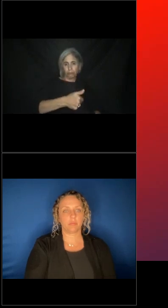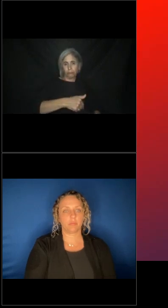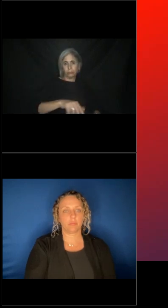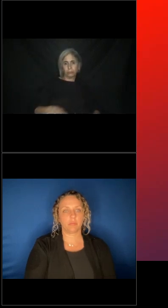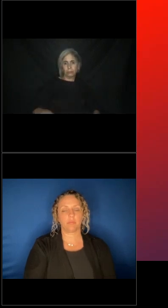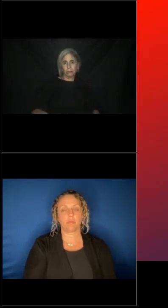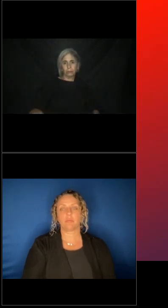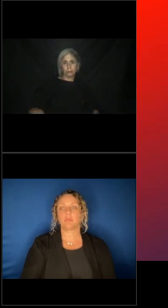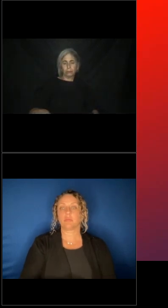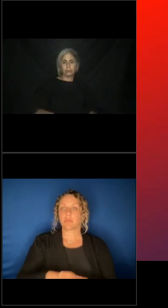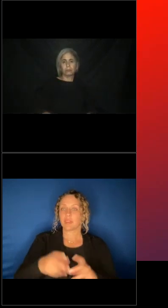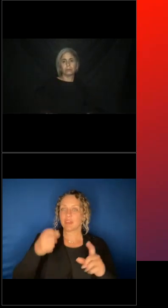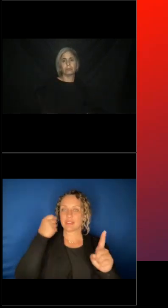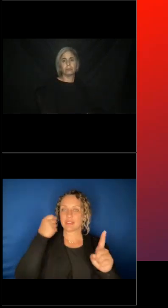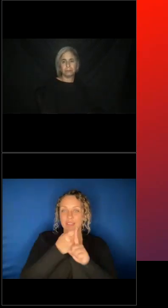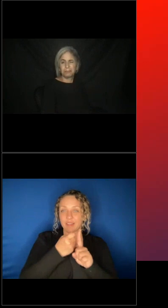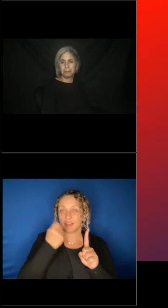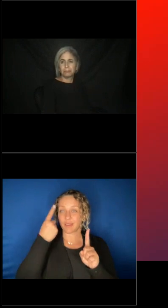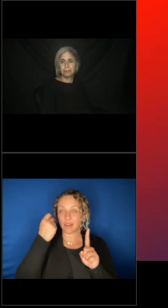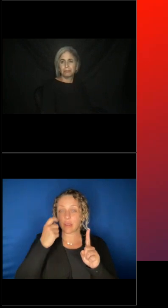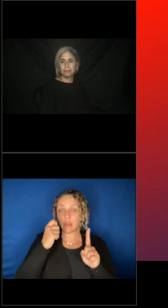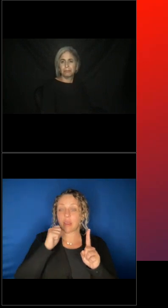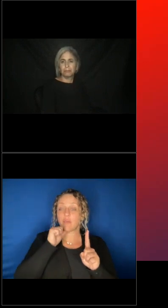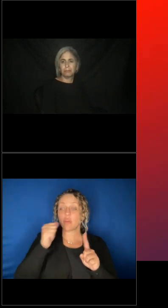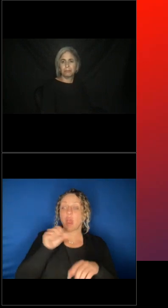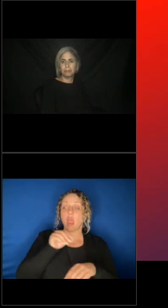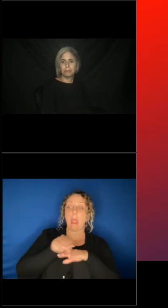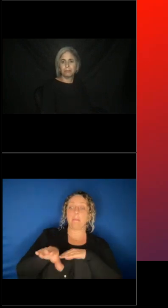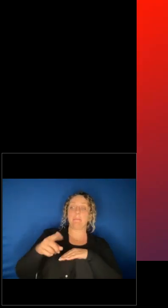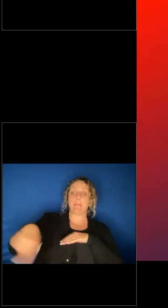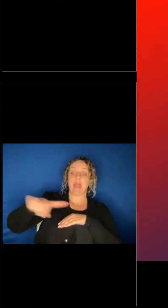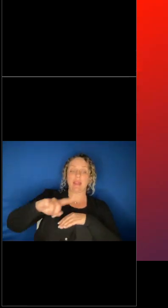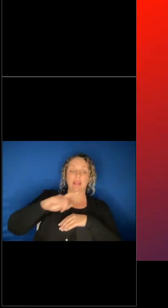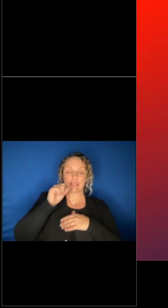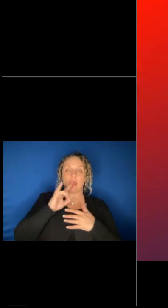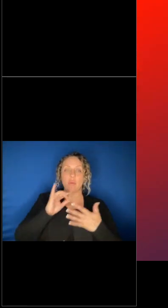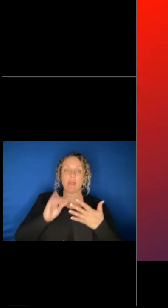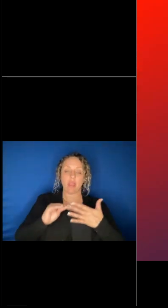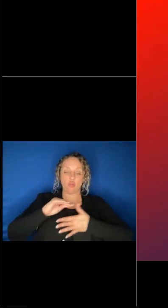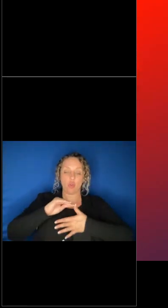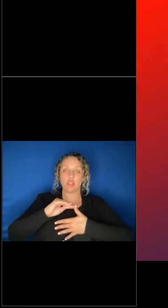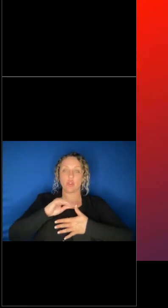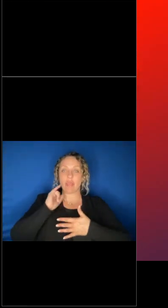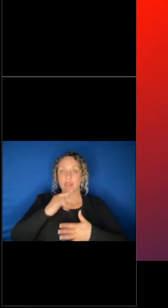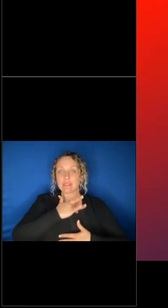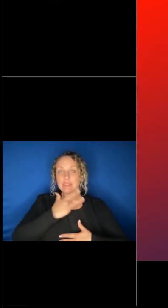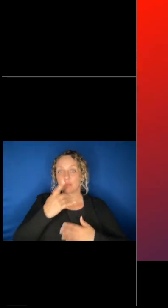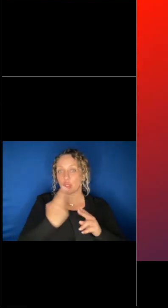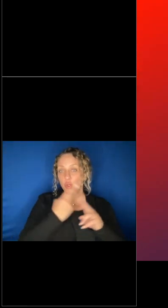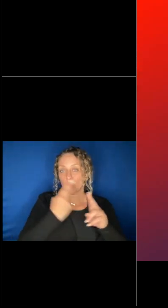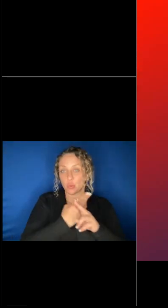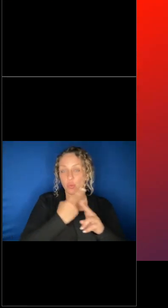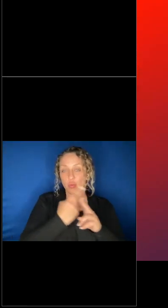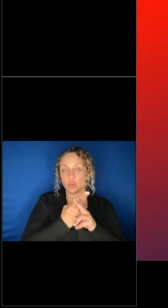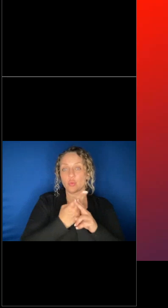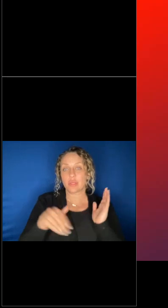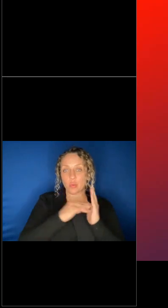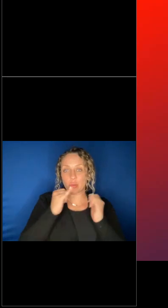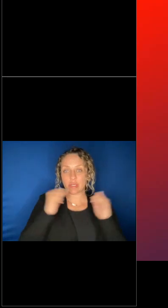not impacting residents is not necessarily a criterion that is typically used in redistricting, but